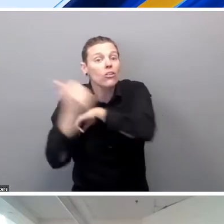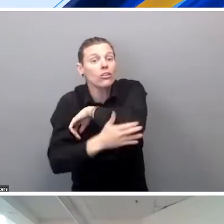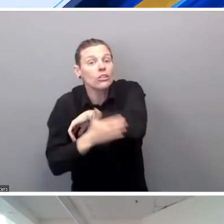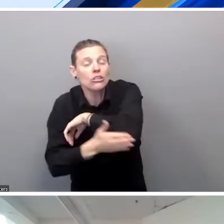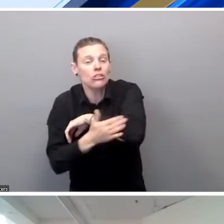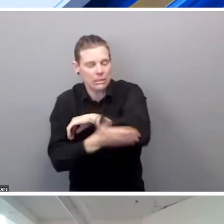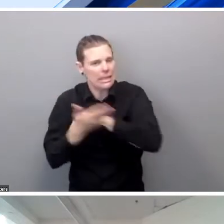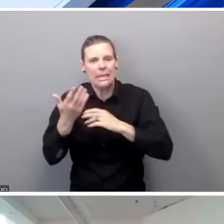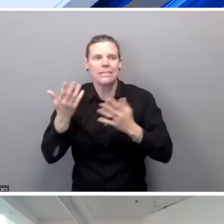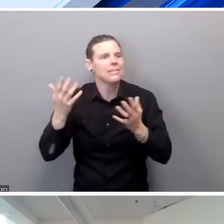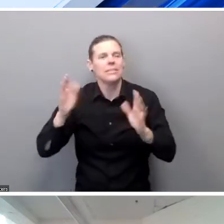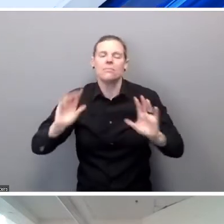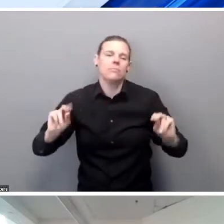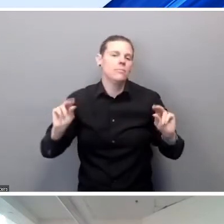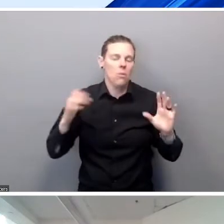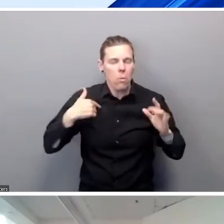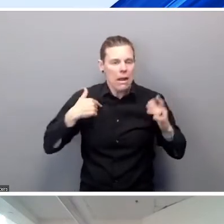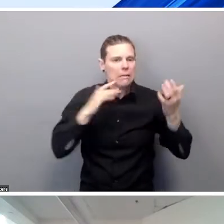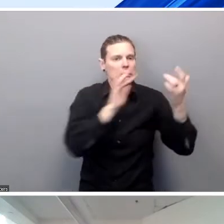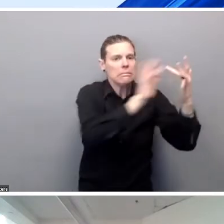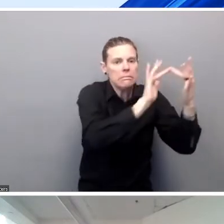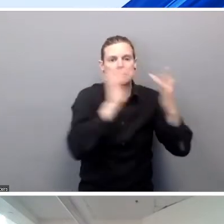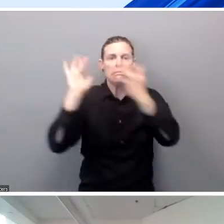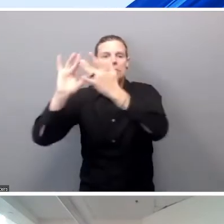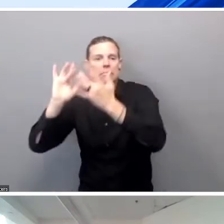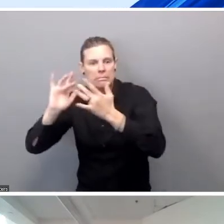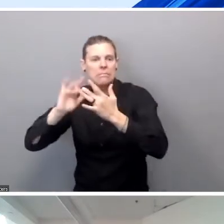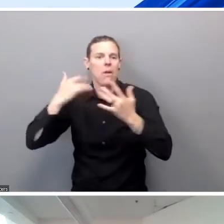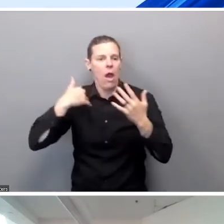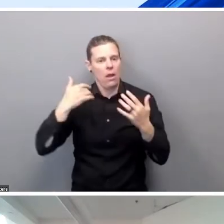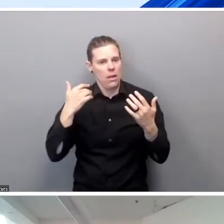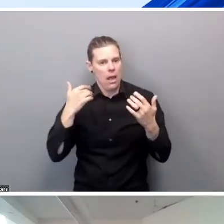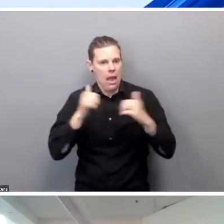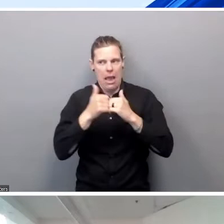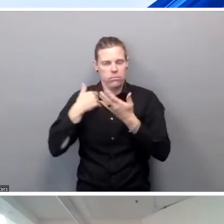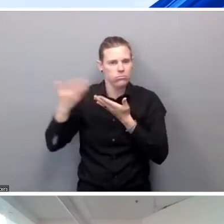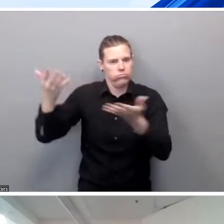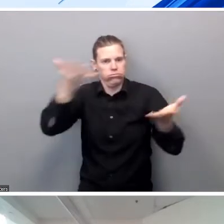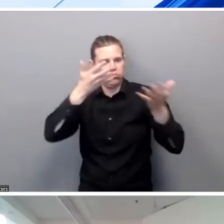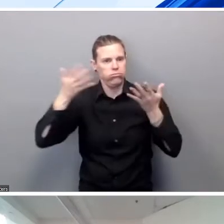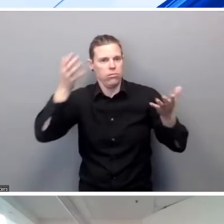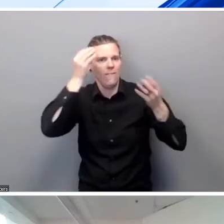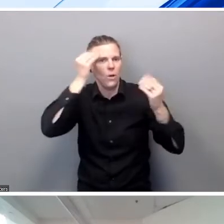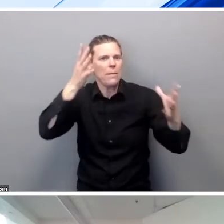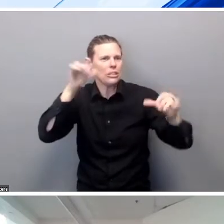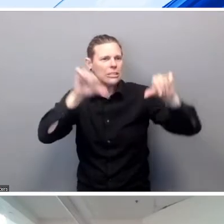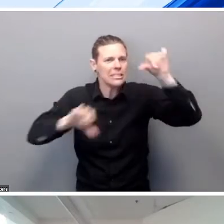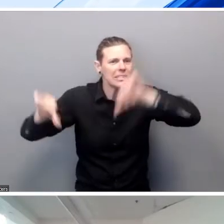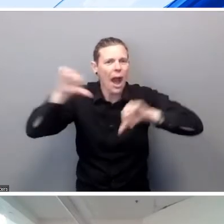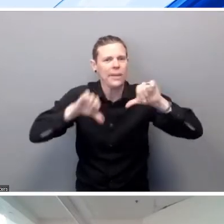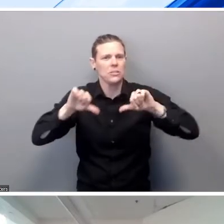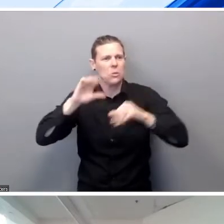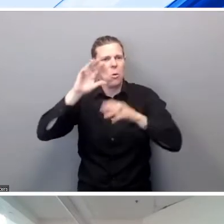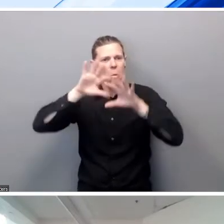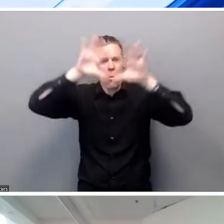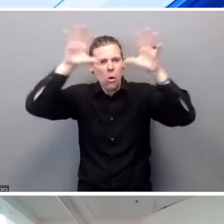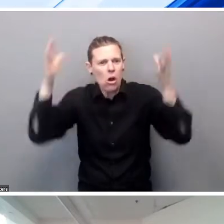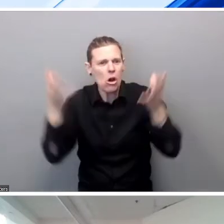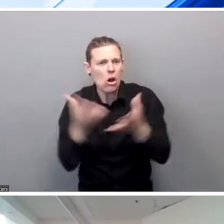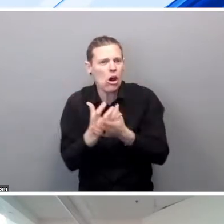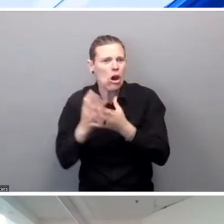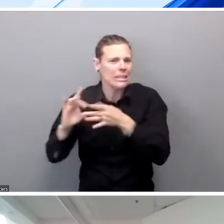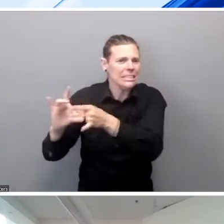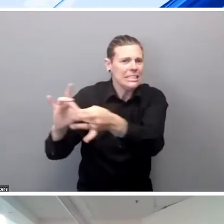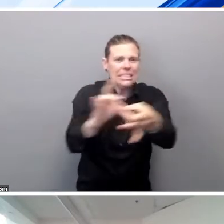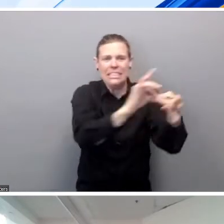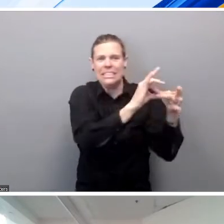quickly as we can together with scientists around the globe. Because remember, this has now been identified in a number of countries. So hopefully we'll